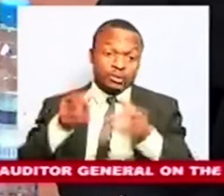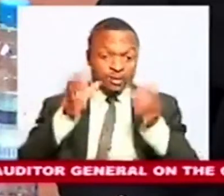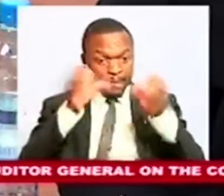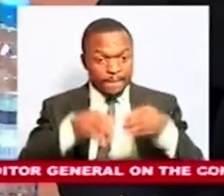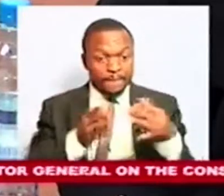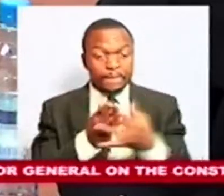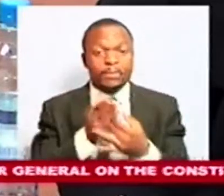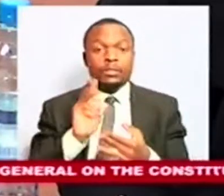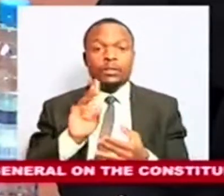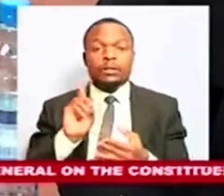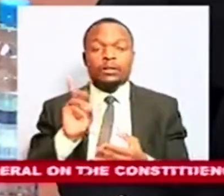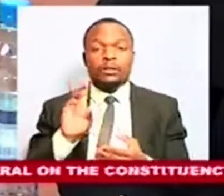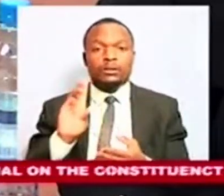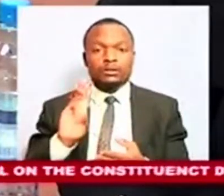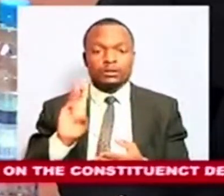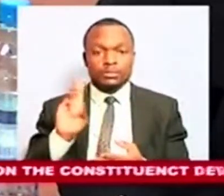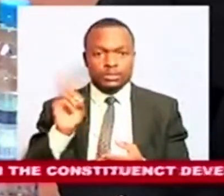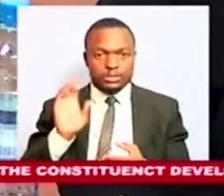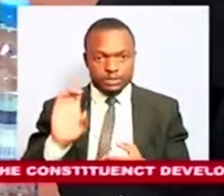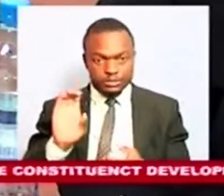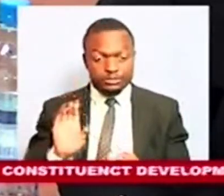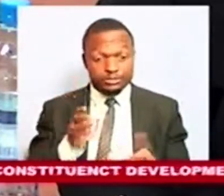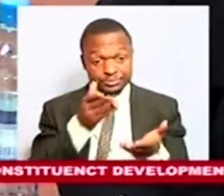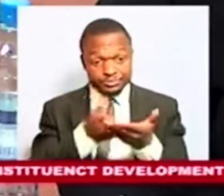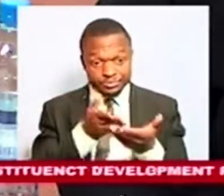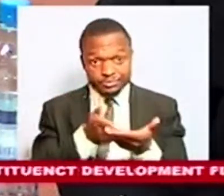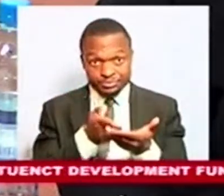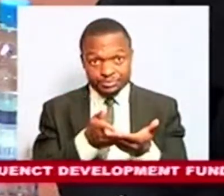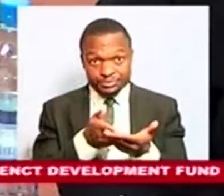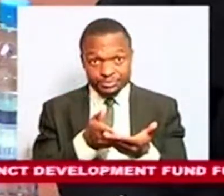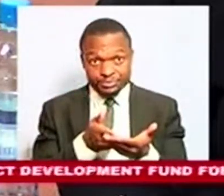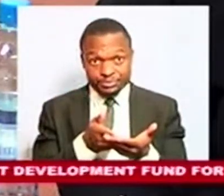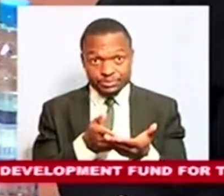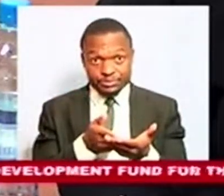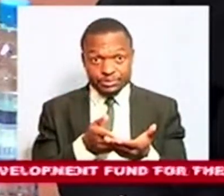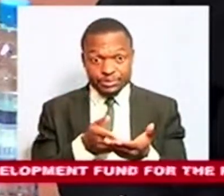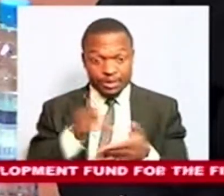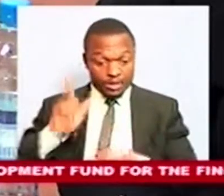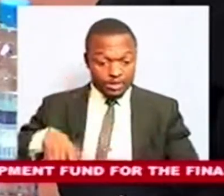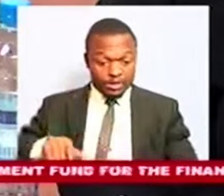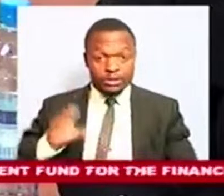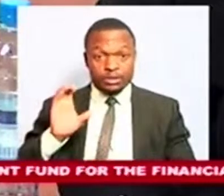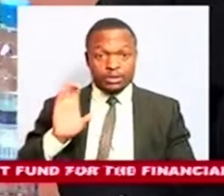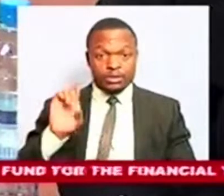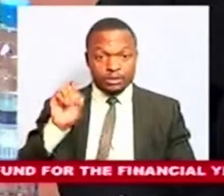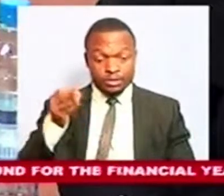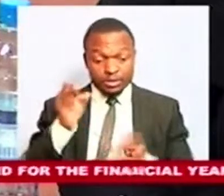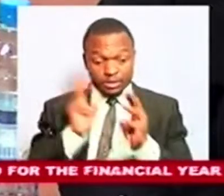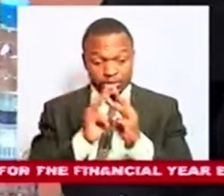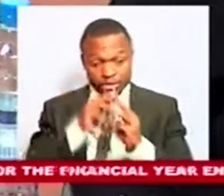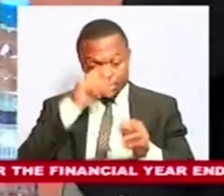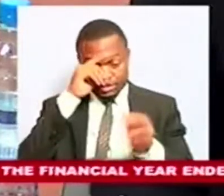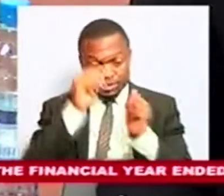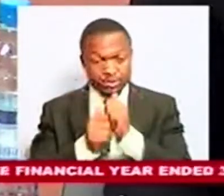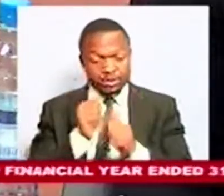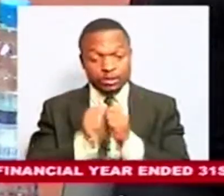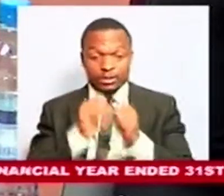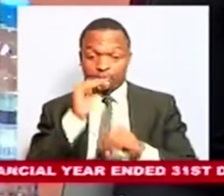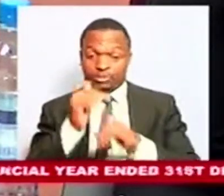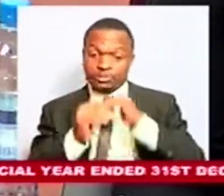the ward development committees. There was a further delay in CDF sittings due to the many stages